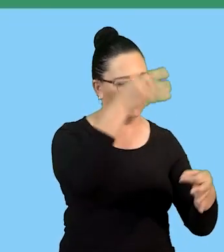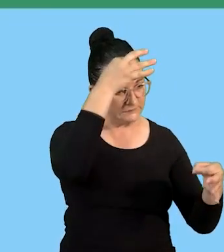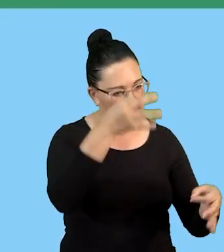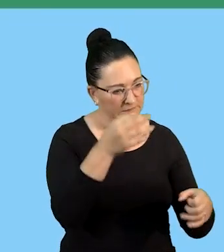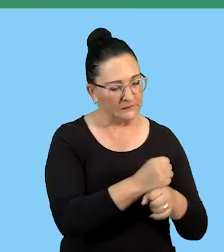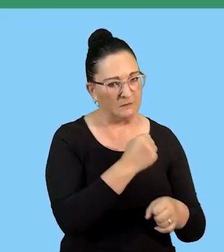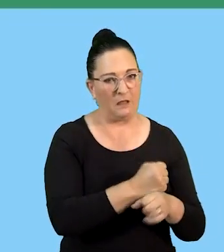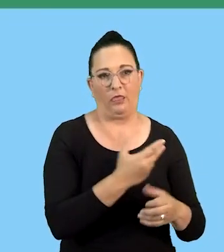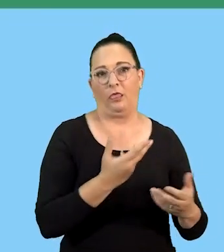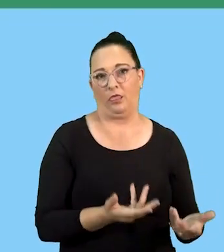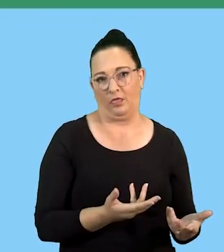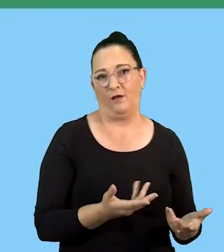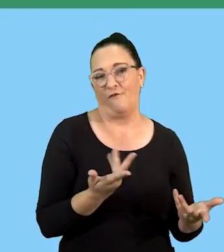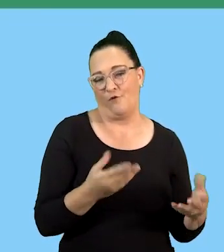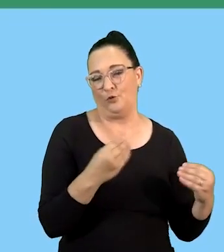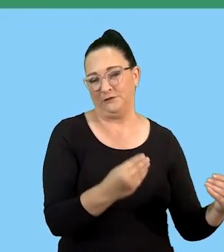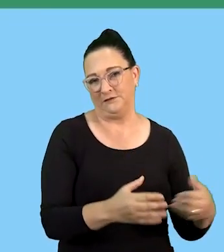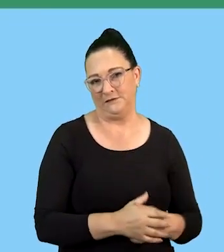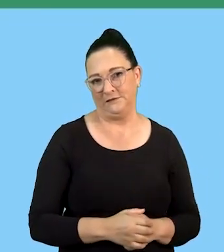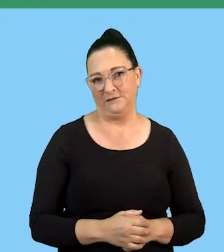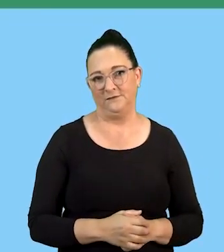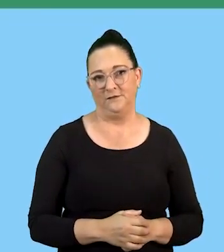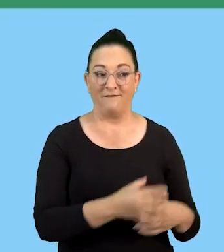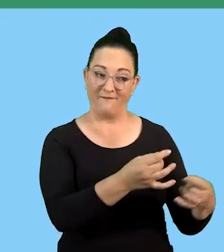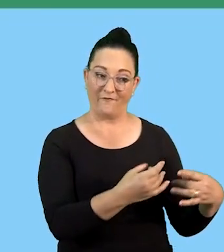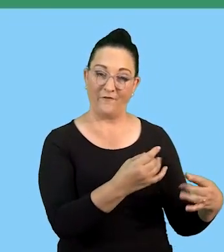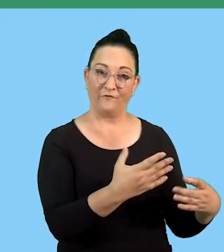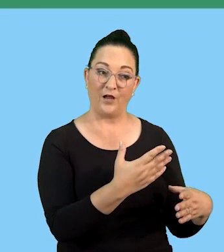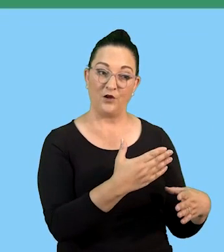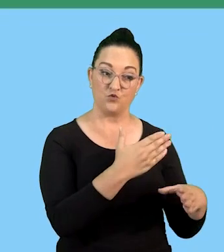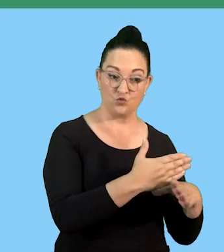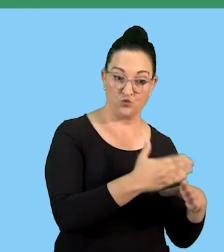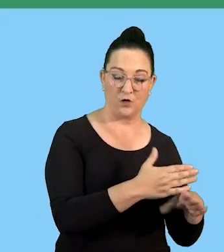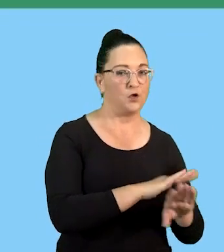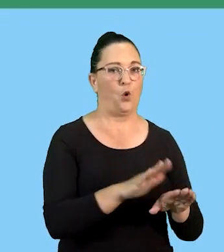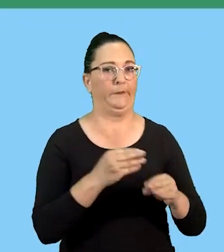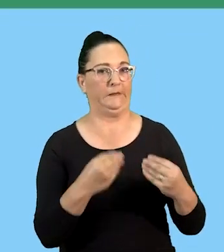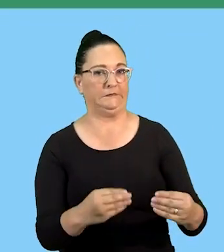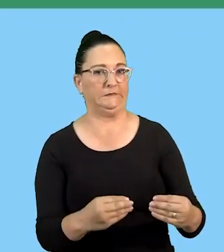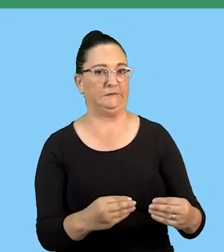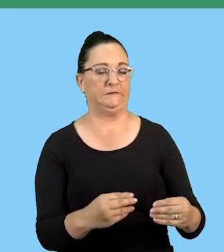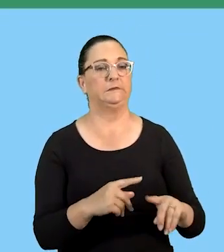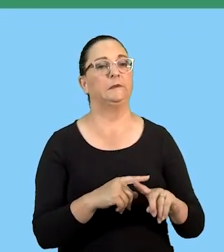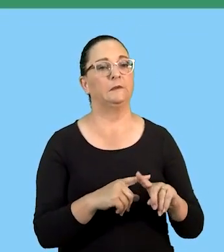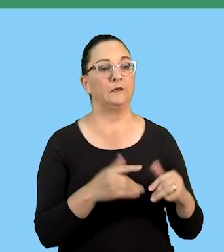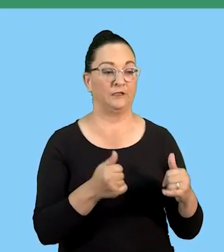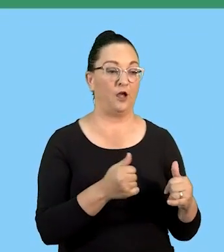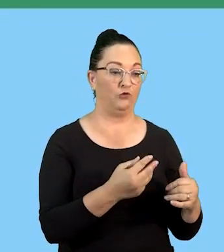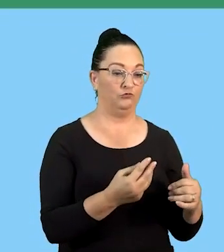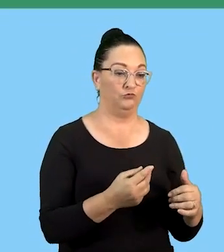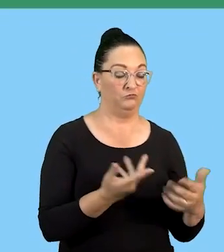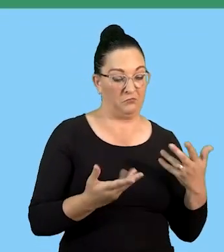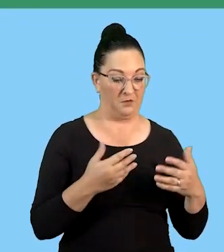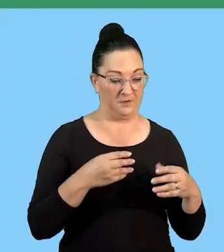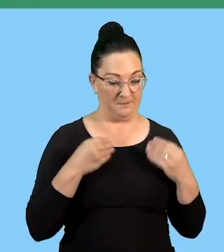making for as long as it affects the business. If it affects the employees, rather, not the business, whatever that affects the employees, if